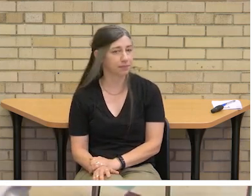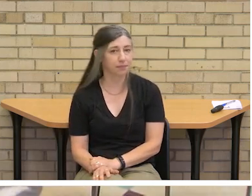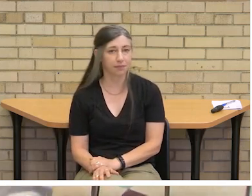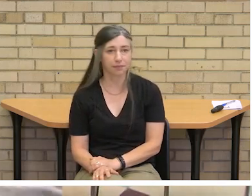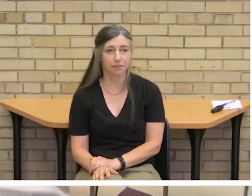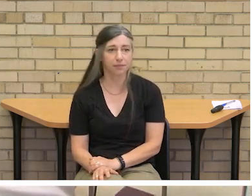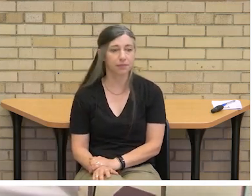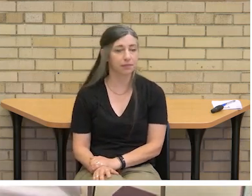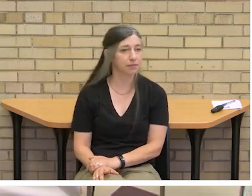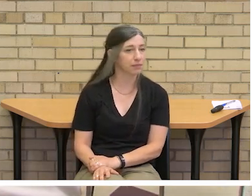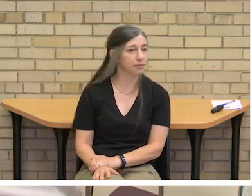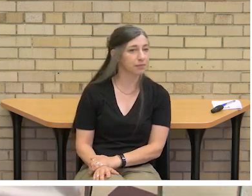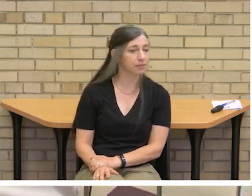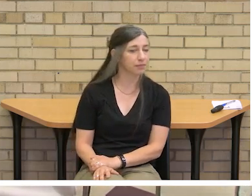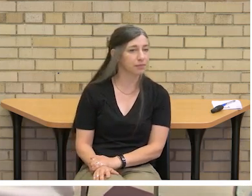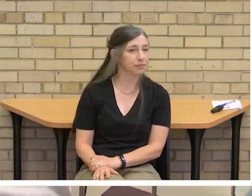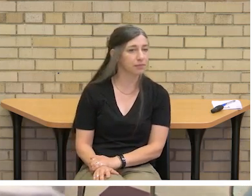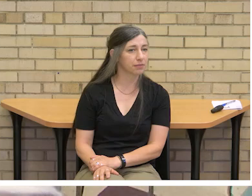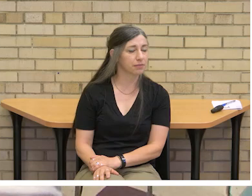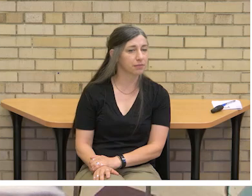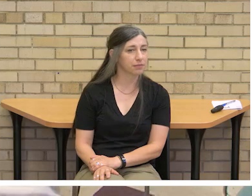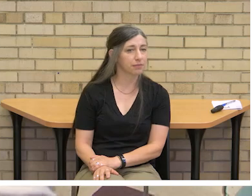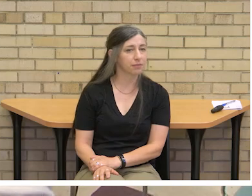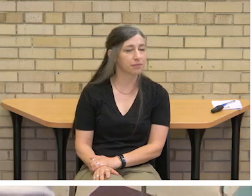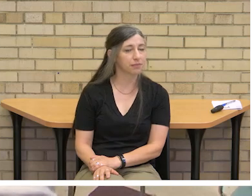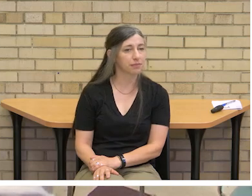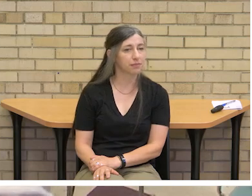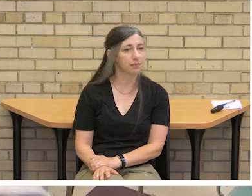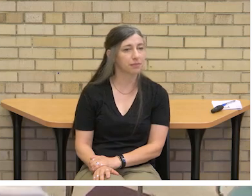You didn't say it today, but I seem to remember at